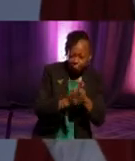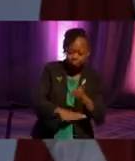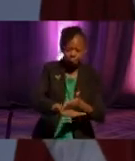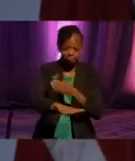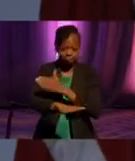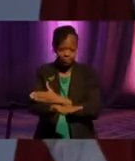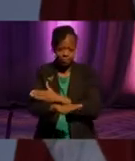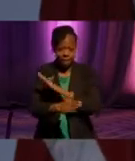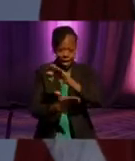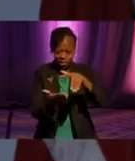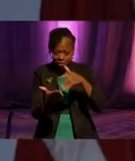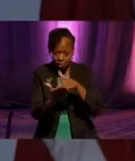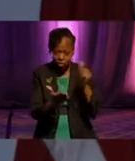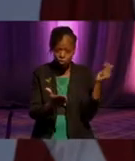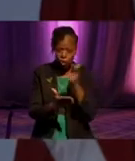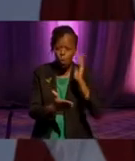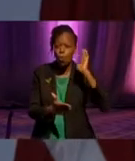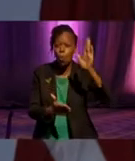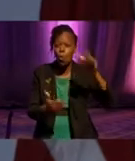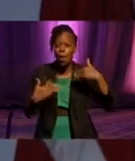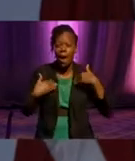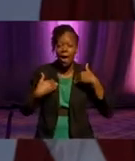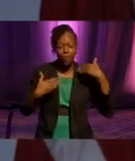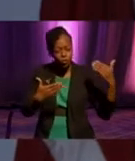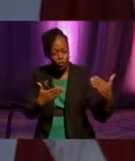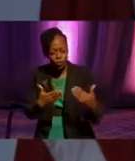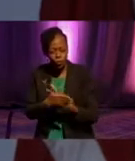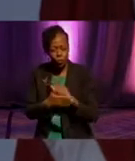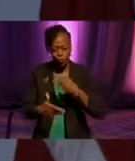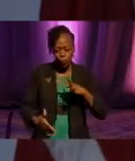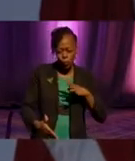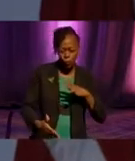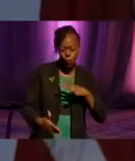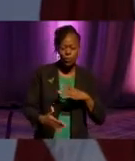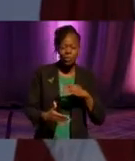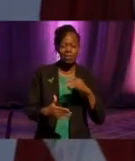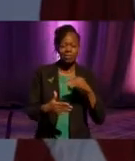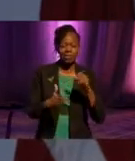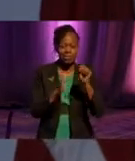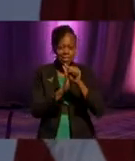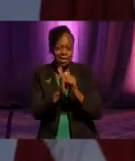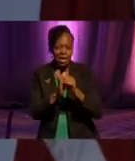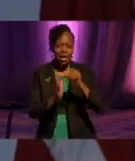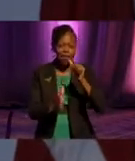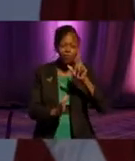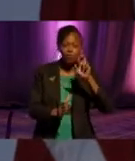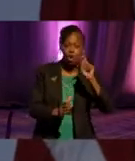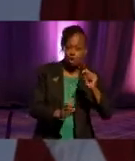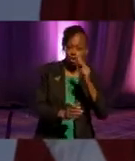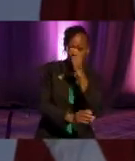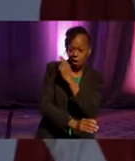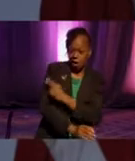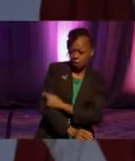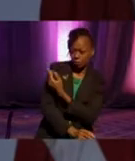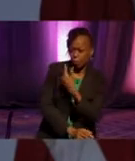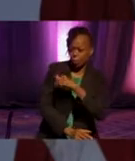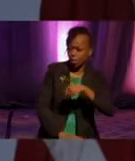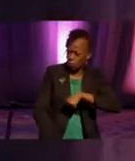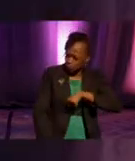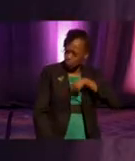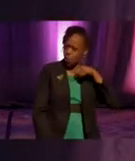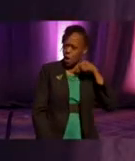new state-of-the-art hospital, and we're very proud of that achievement. Today,